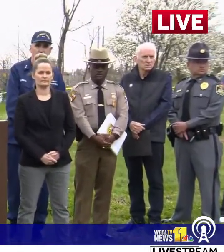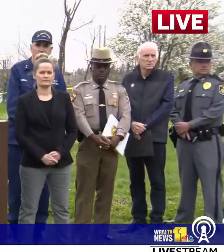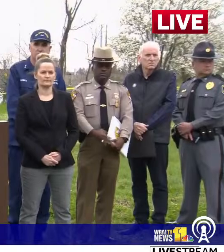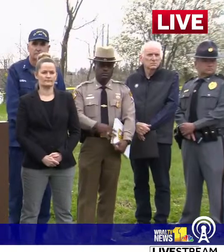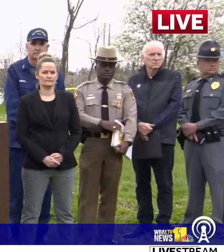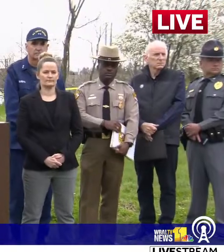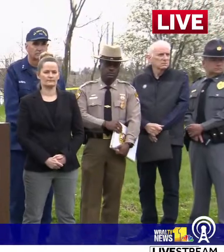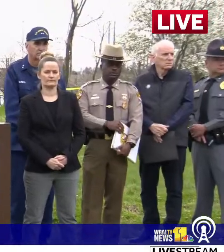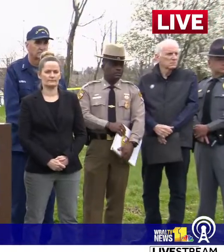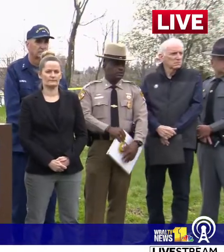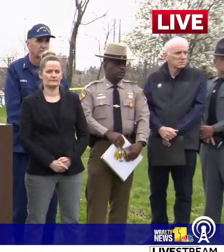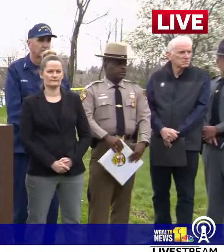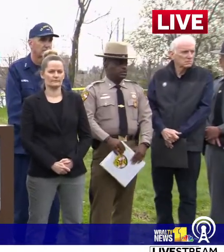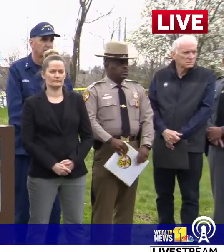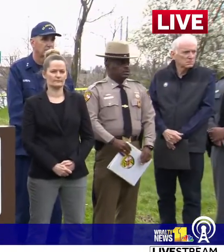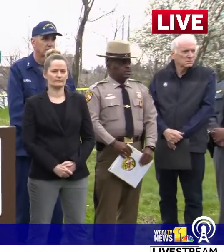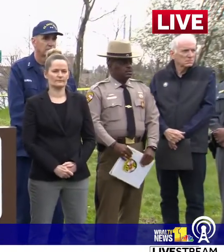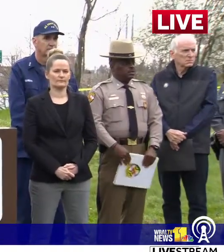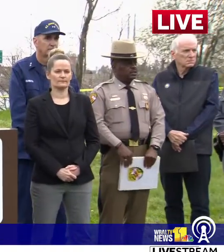One, two.